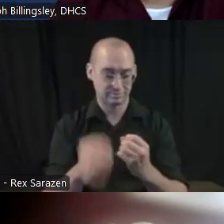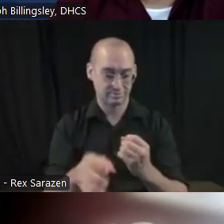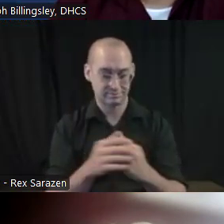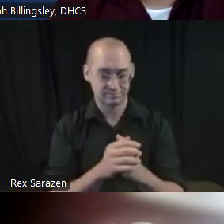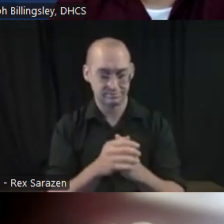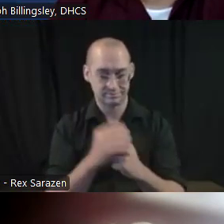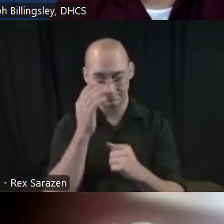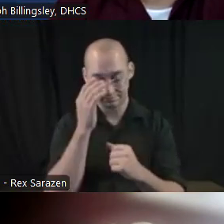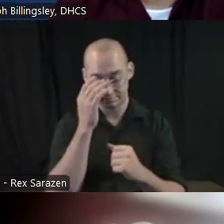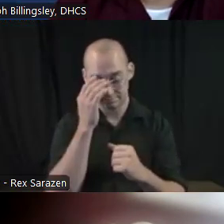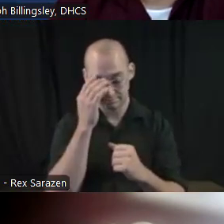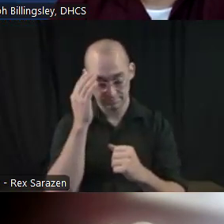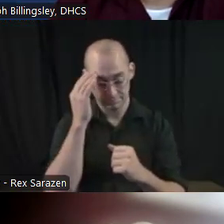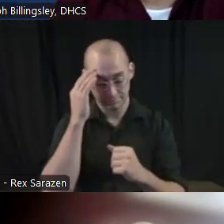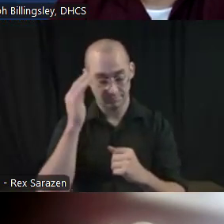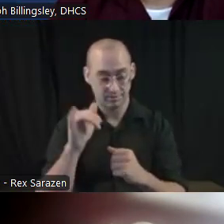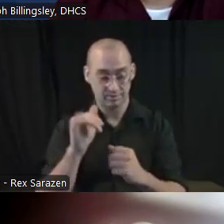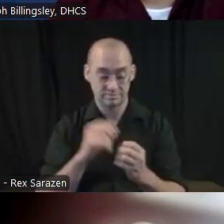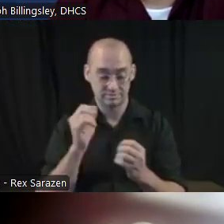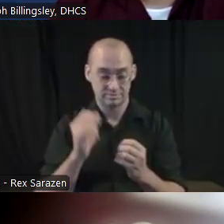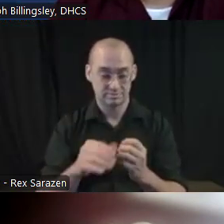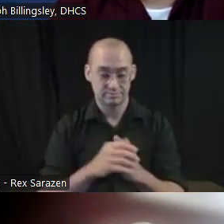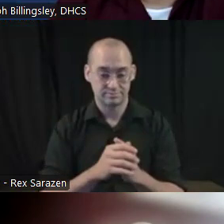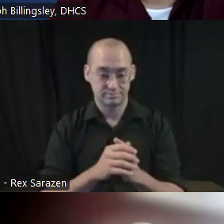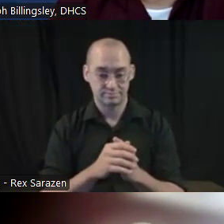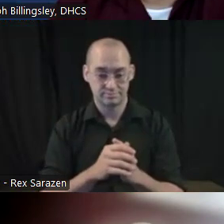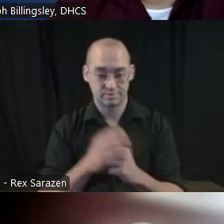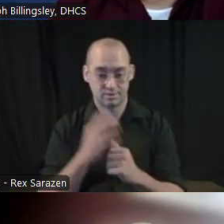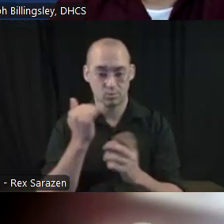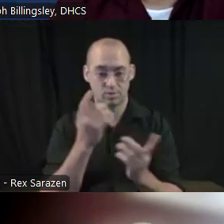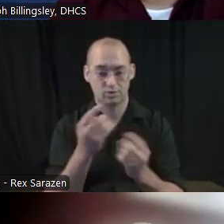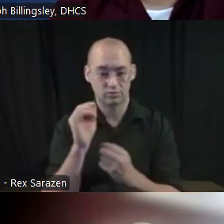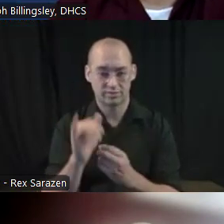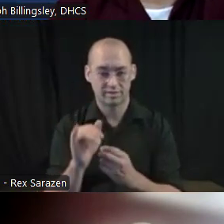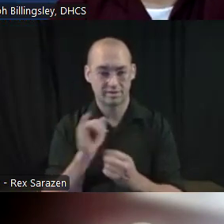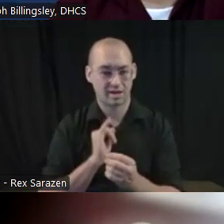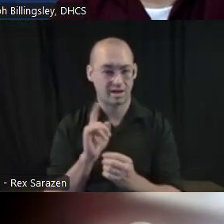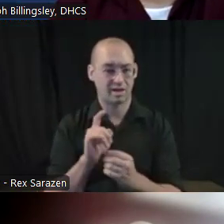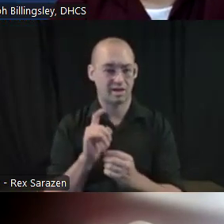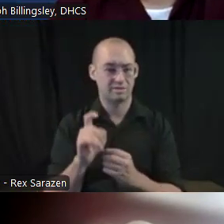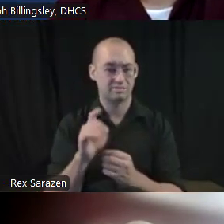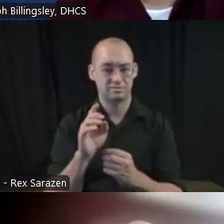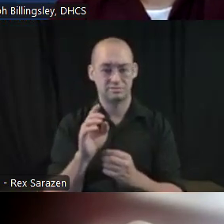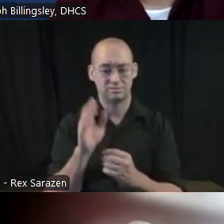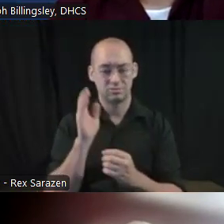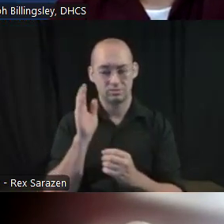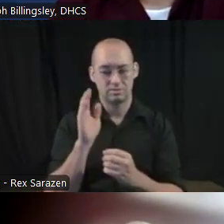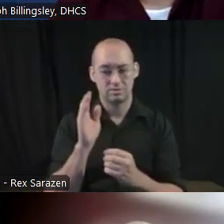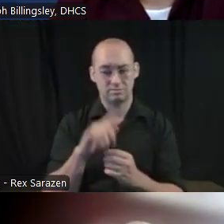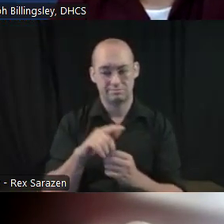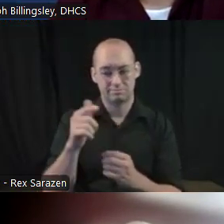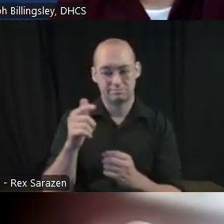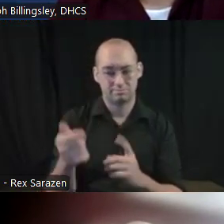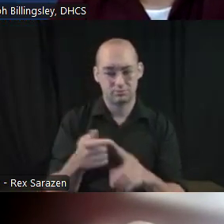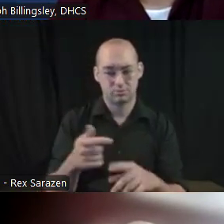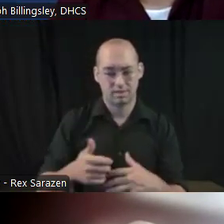upgrades, why are we doing this when I've asked the question, are we going to then turn this over to the health